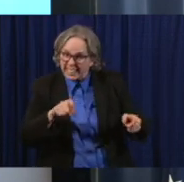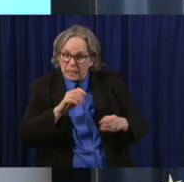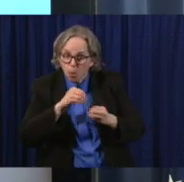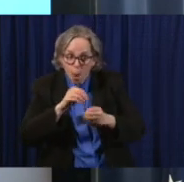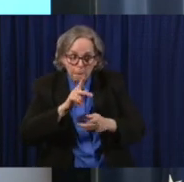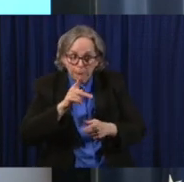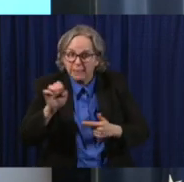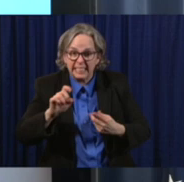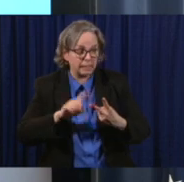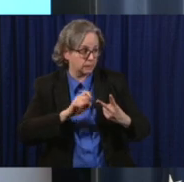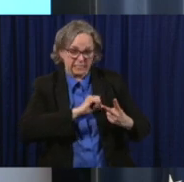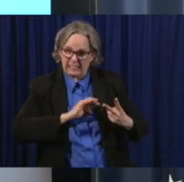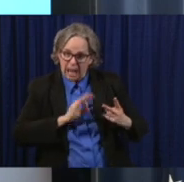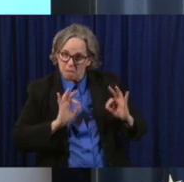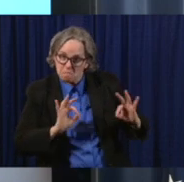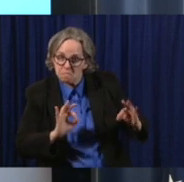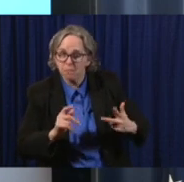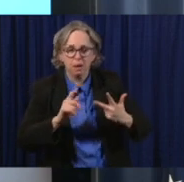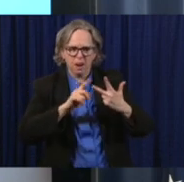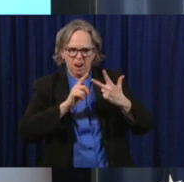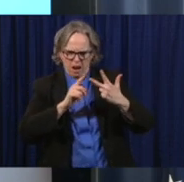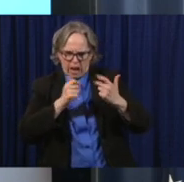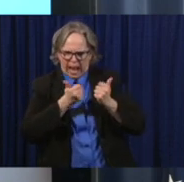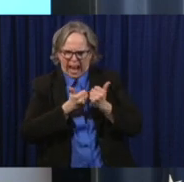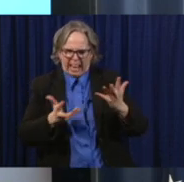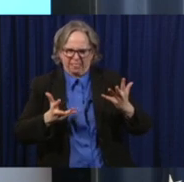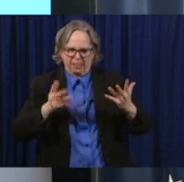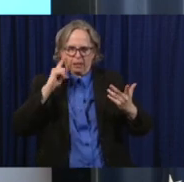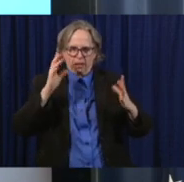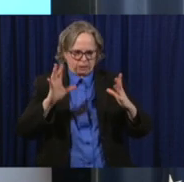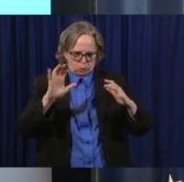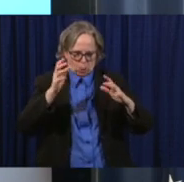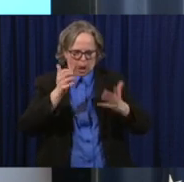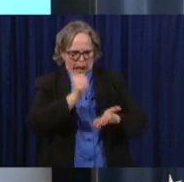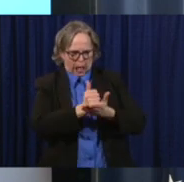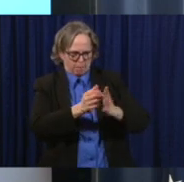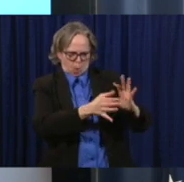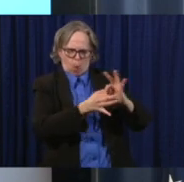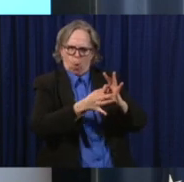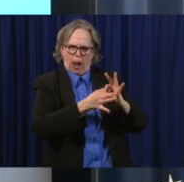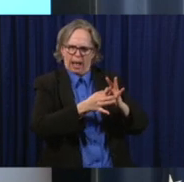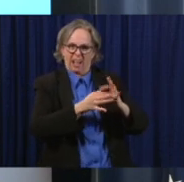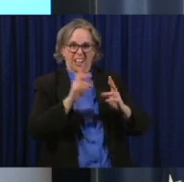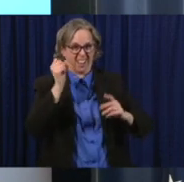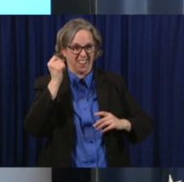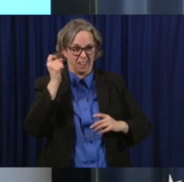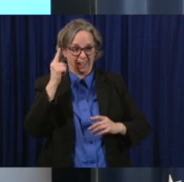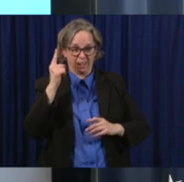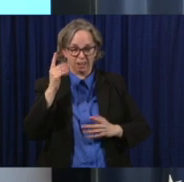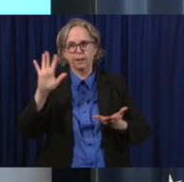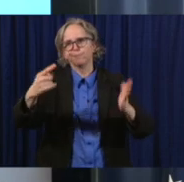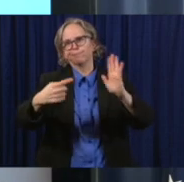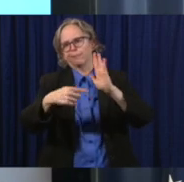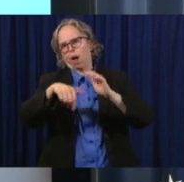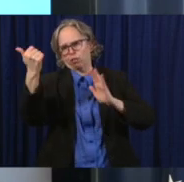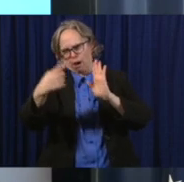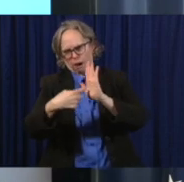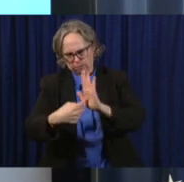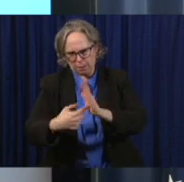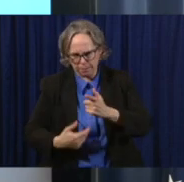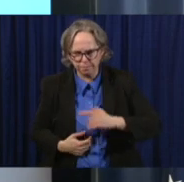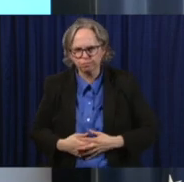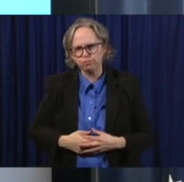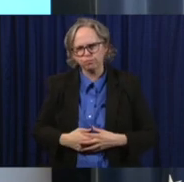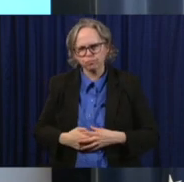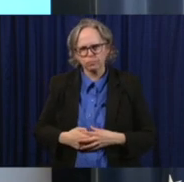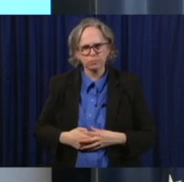as well as kind of additional coordination about the needs, particularly, for example, if people are